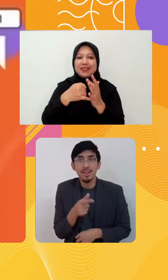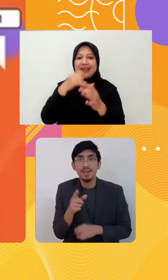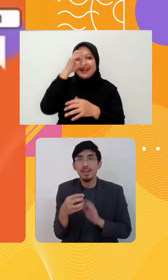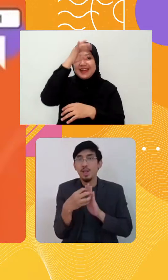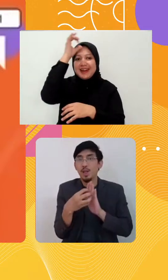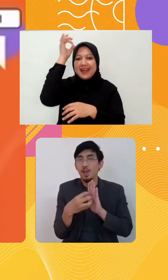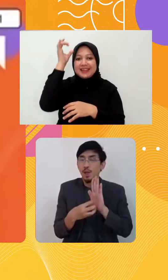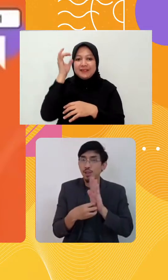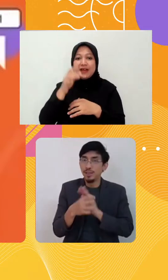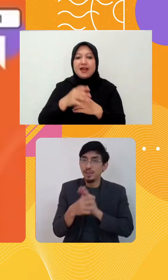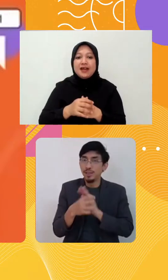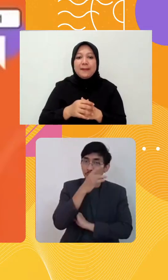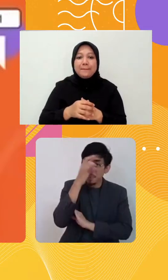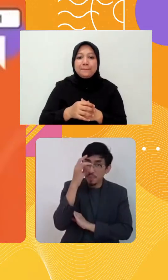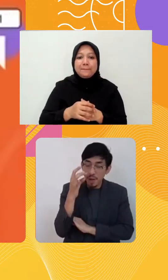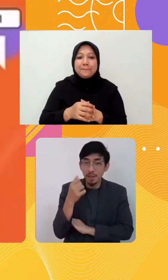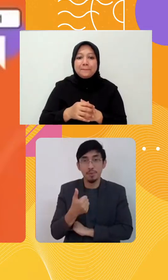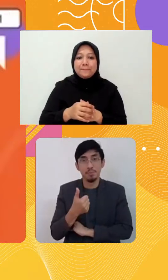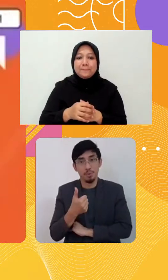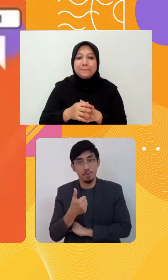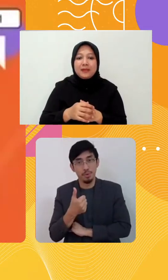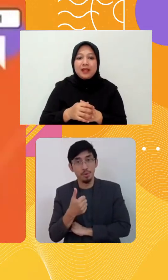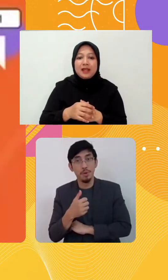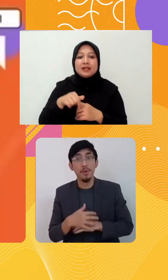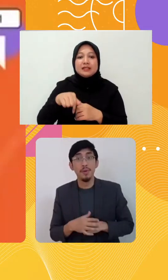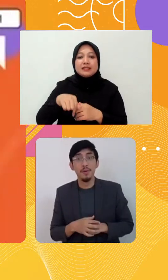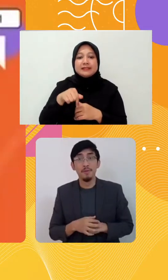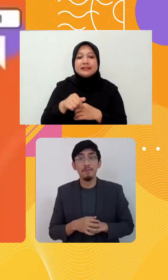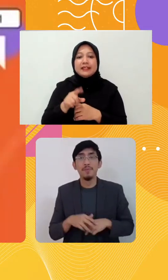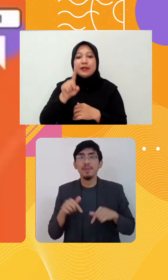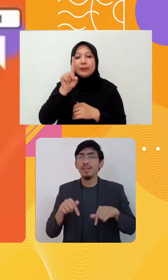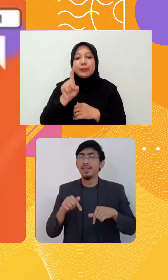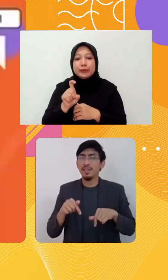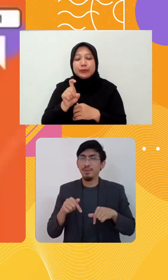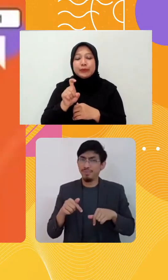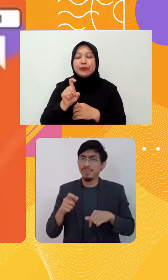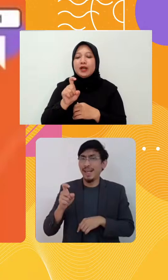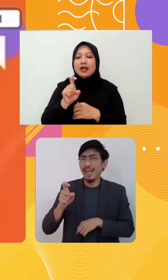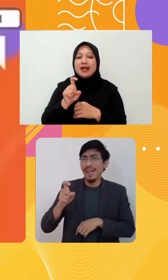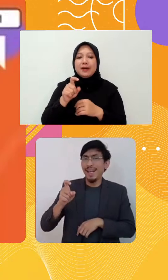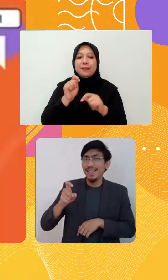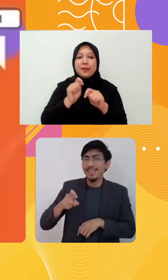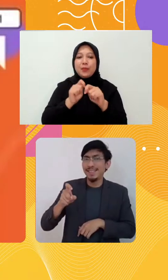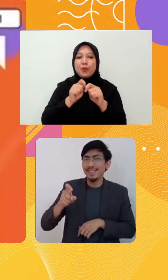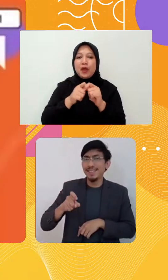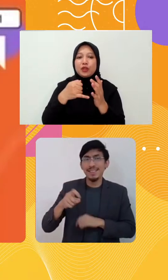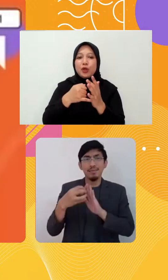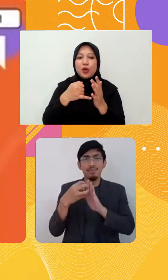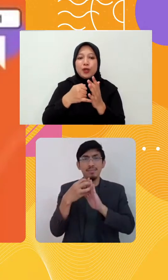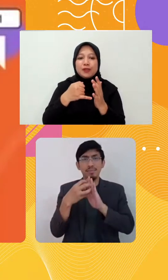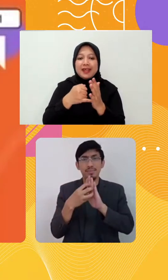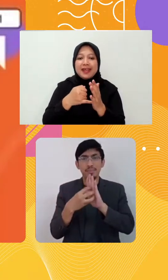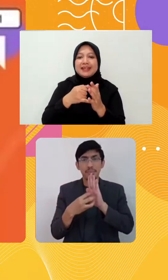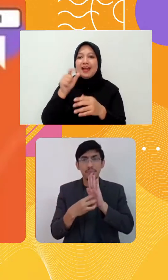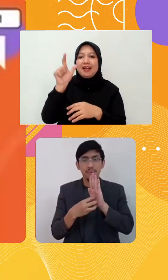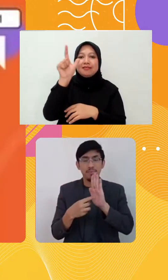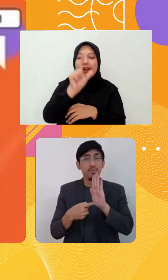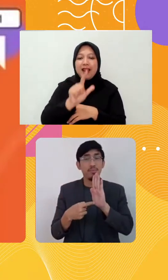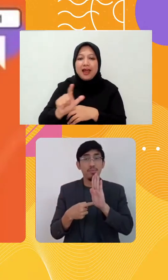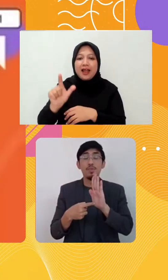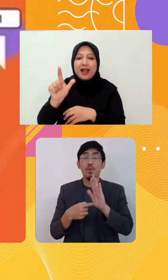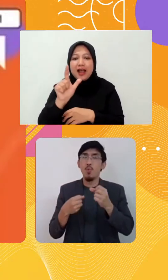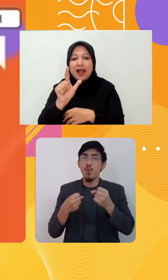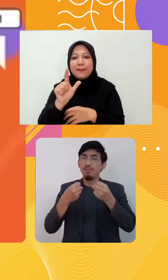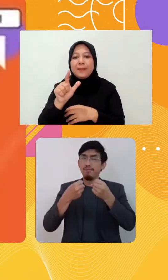information, but we also need the comprehensiveness, inclusion, non-stigma language or content, and